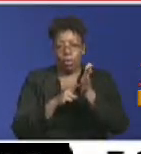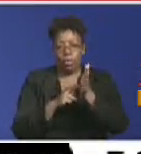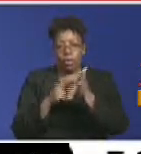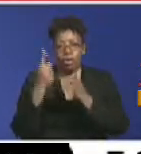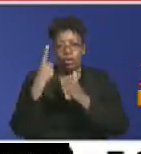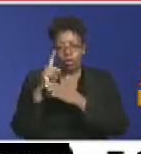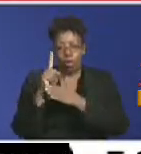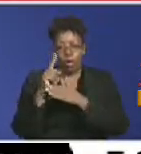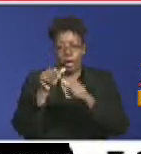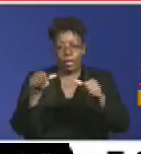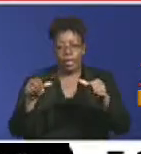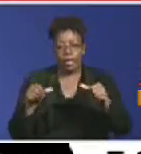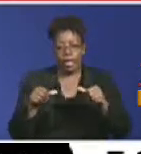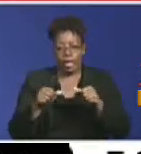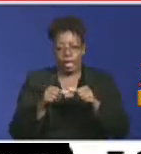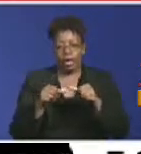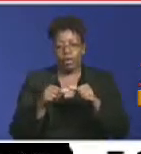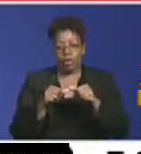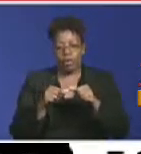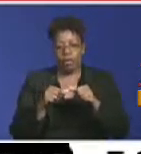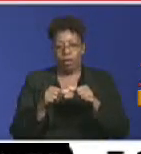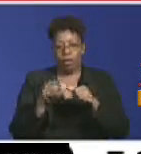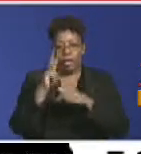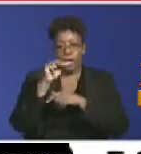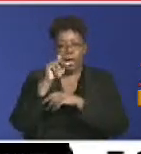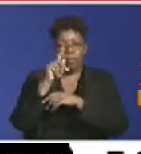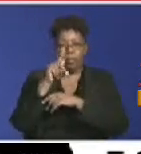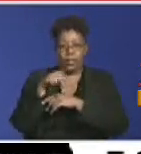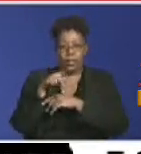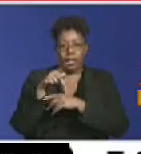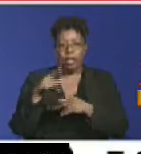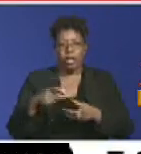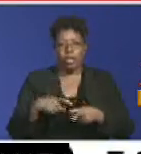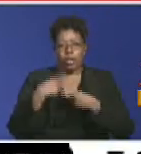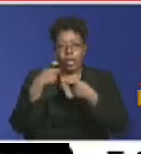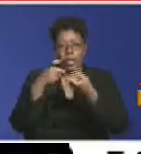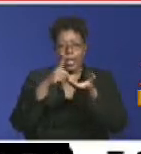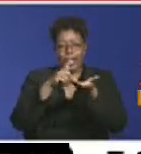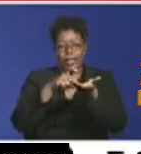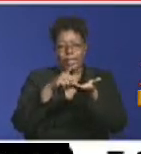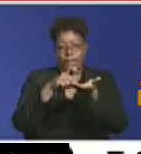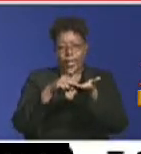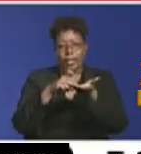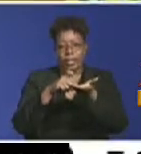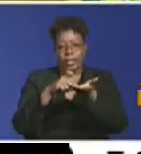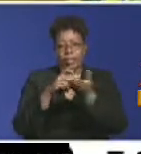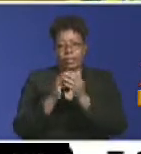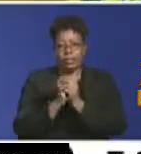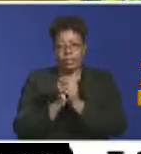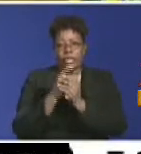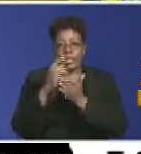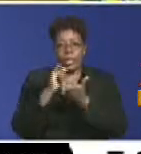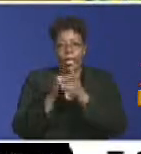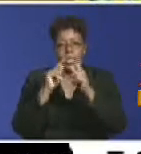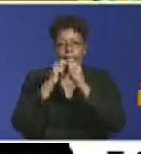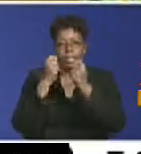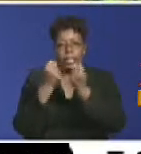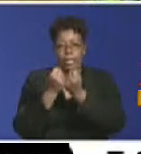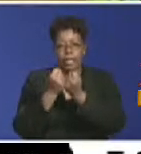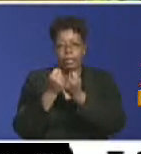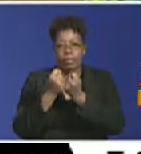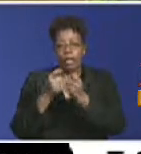area, donated hand sanitizer dispensers to the school recently. Roll says her constituency team is delighted to help the